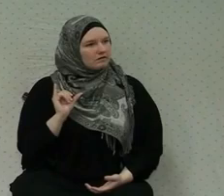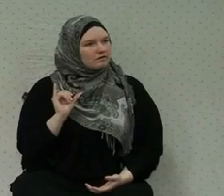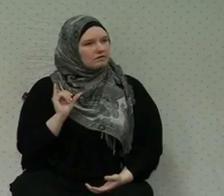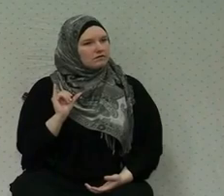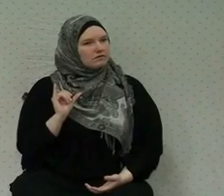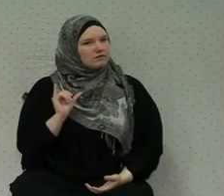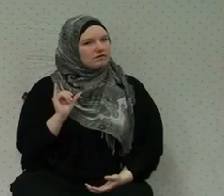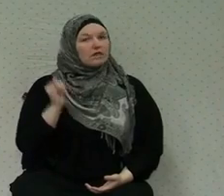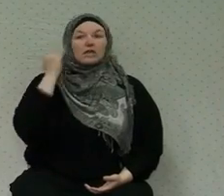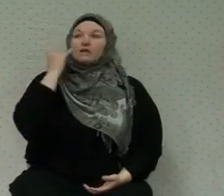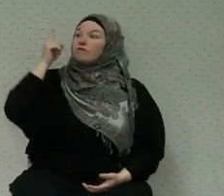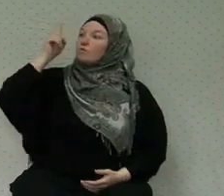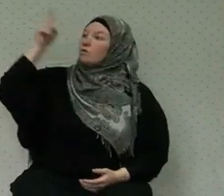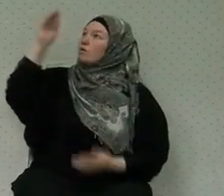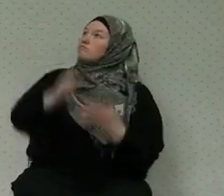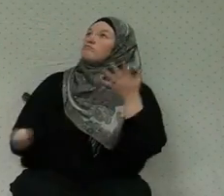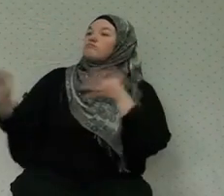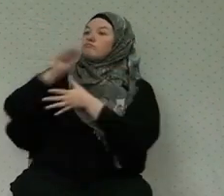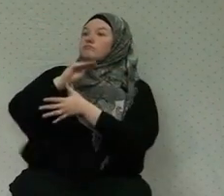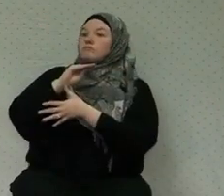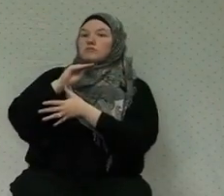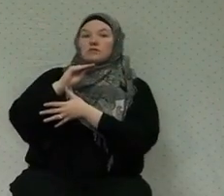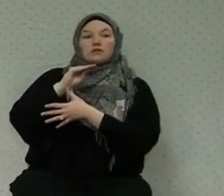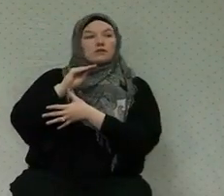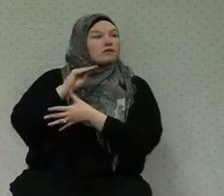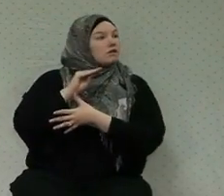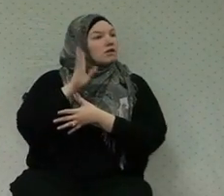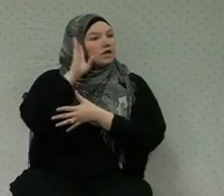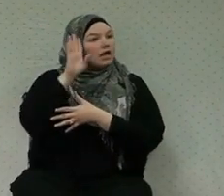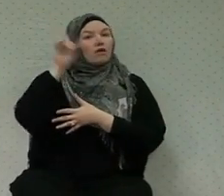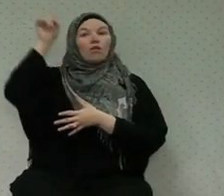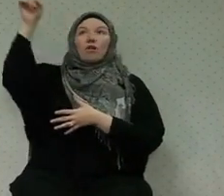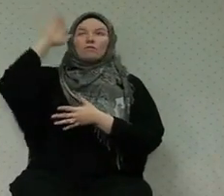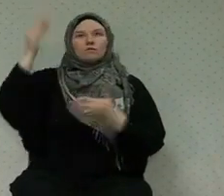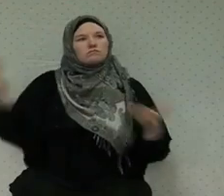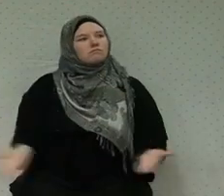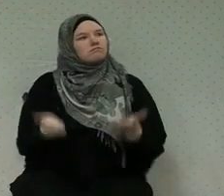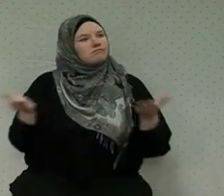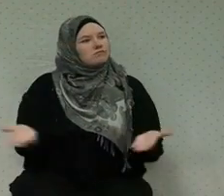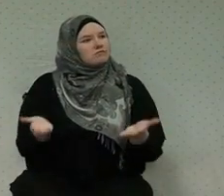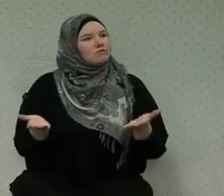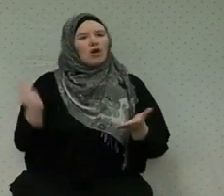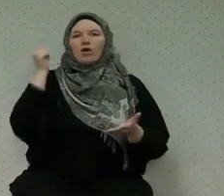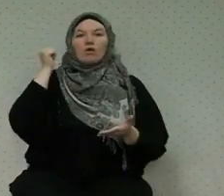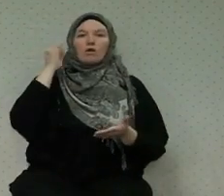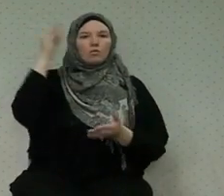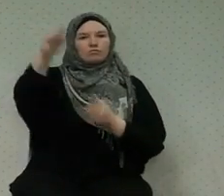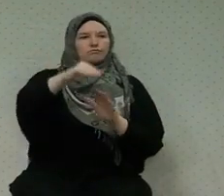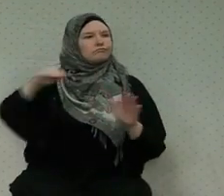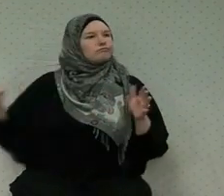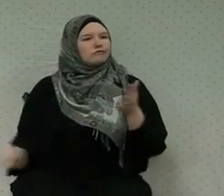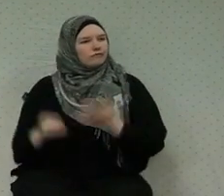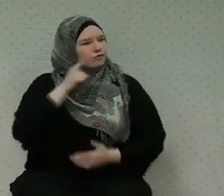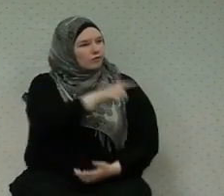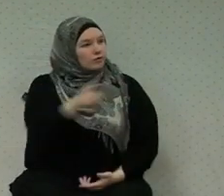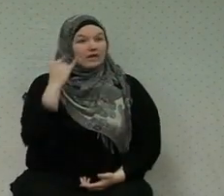If you put Allah first, it is likely he will push you forward. He's not going to push you back.